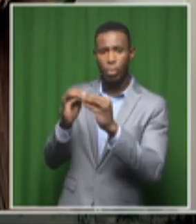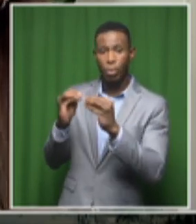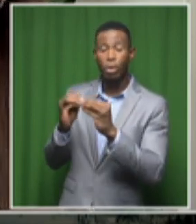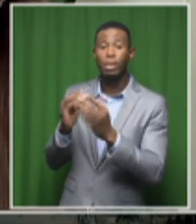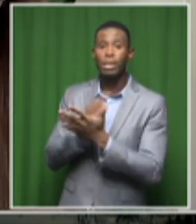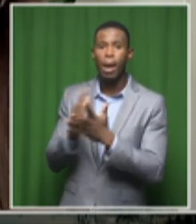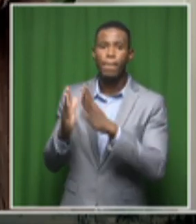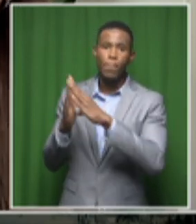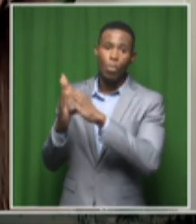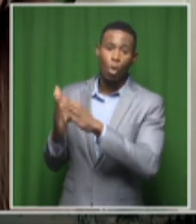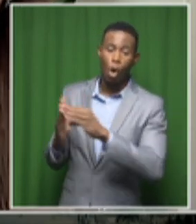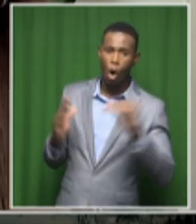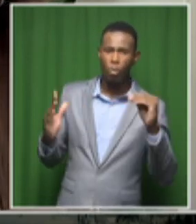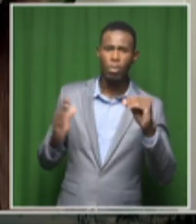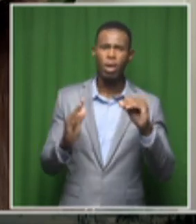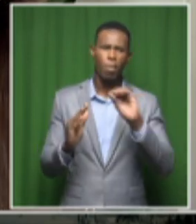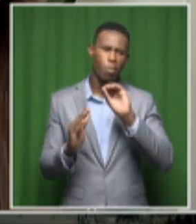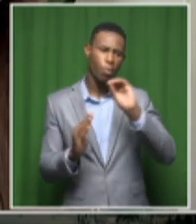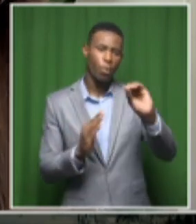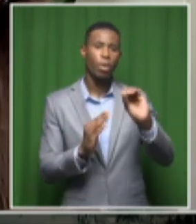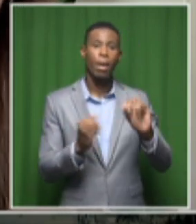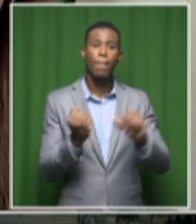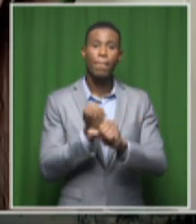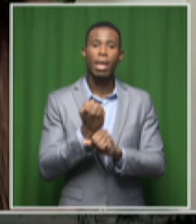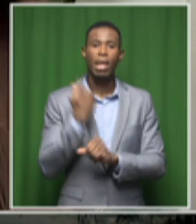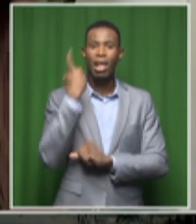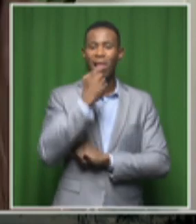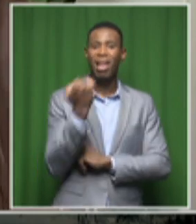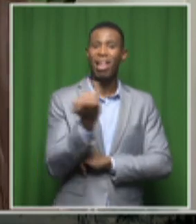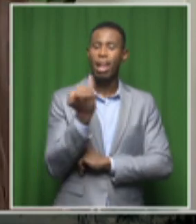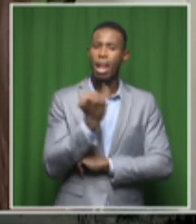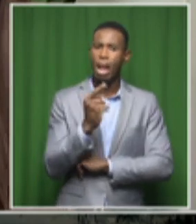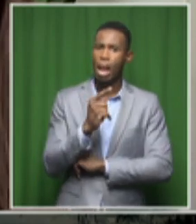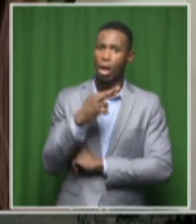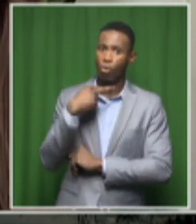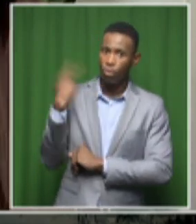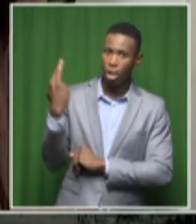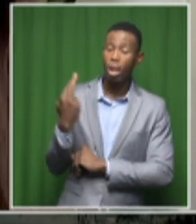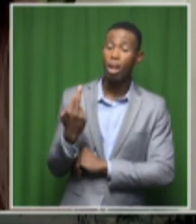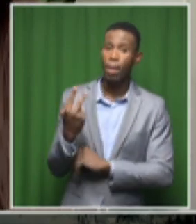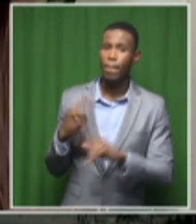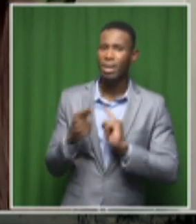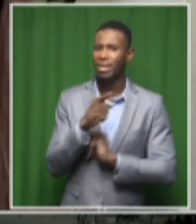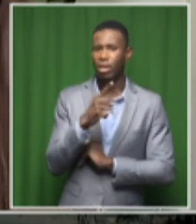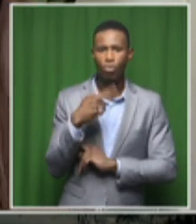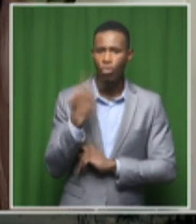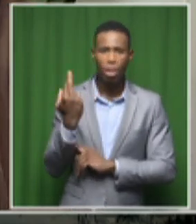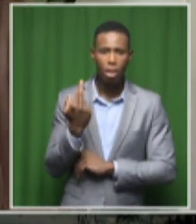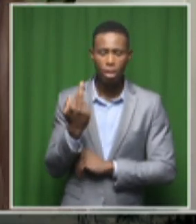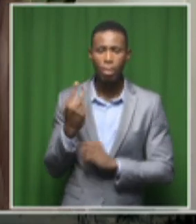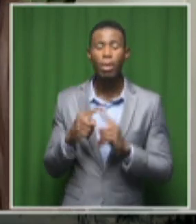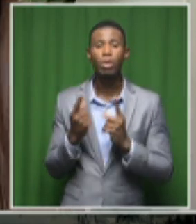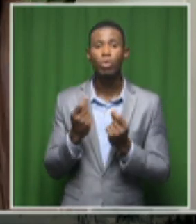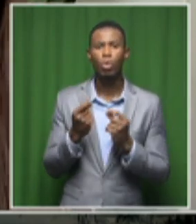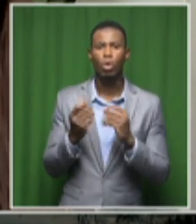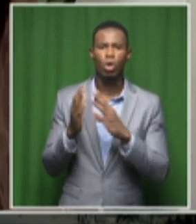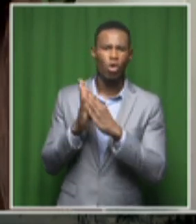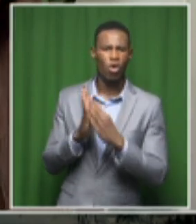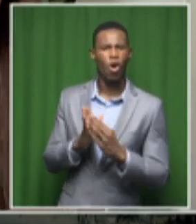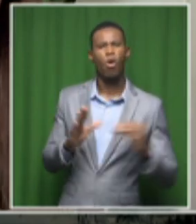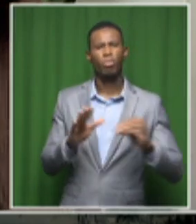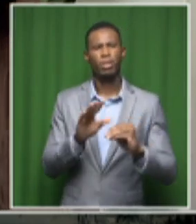names to make it look legit. Have you heard anything of the sort? You see, that is the thing with